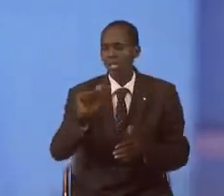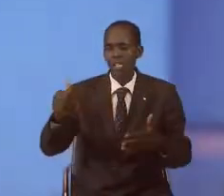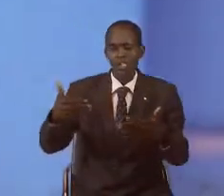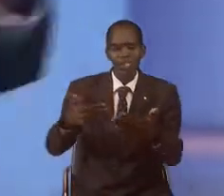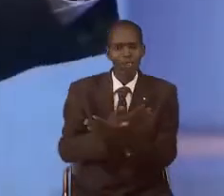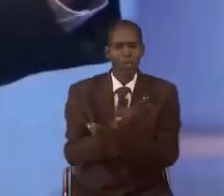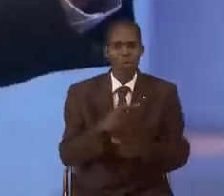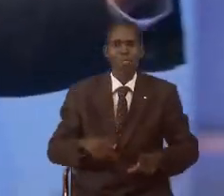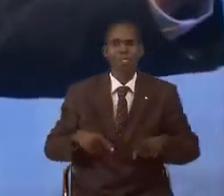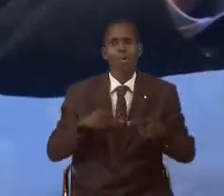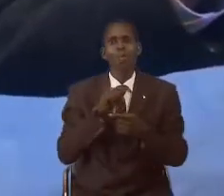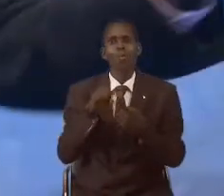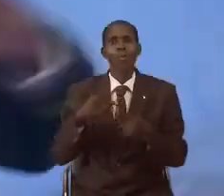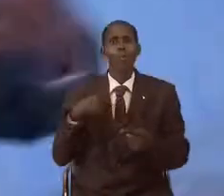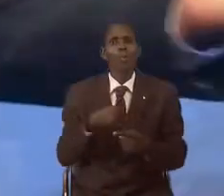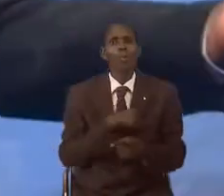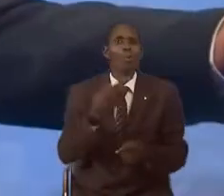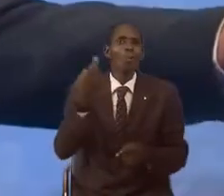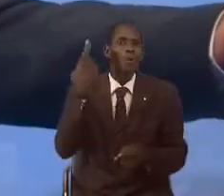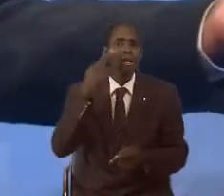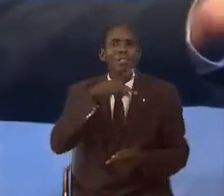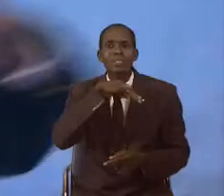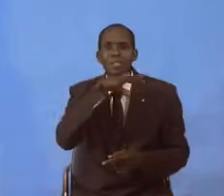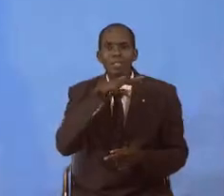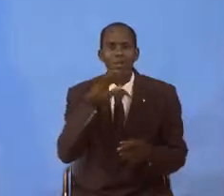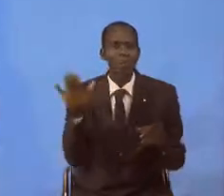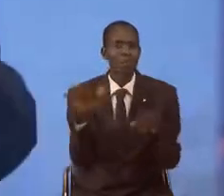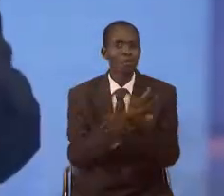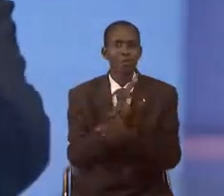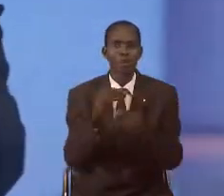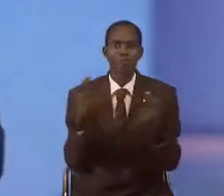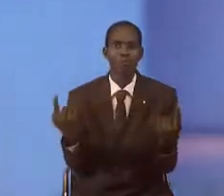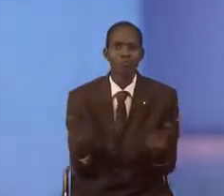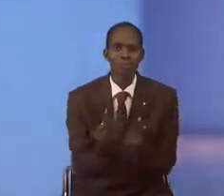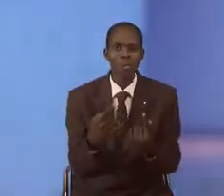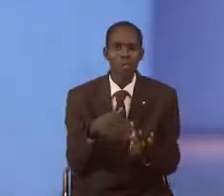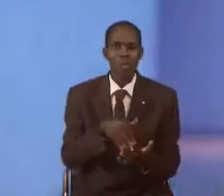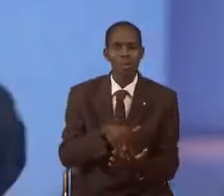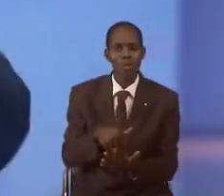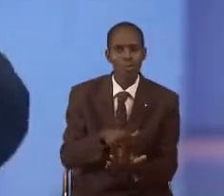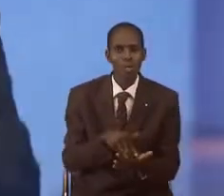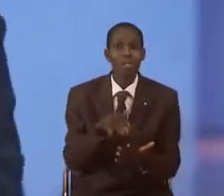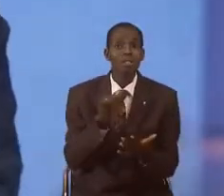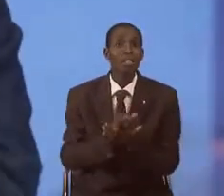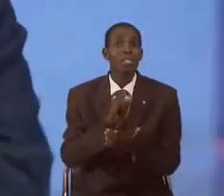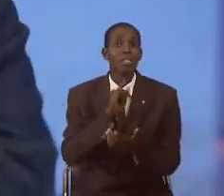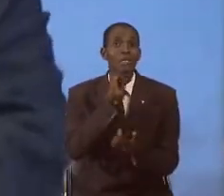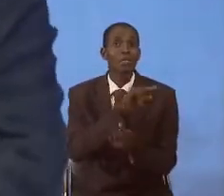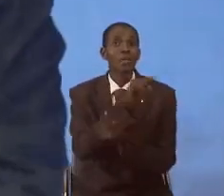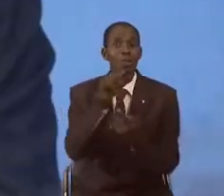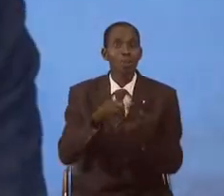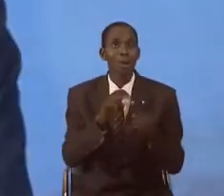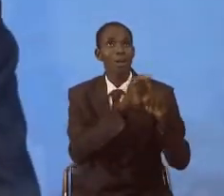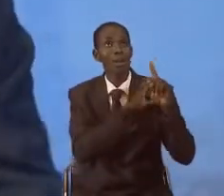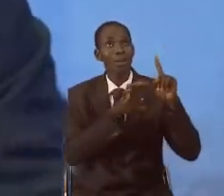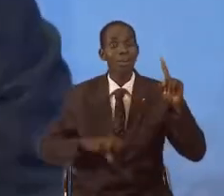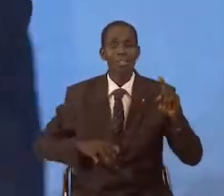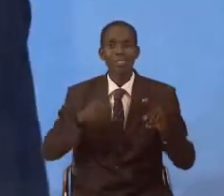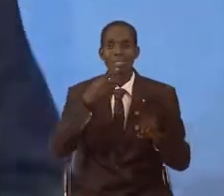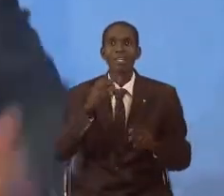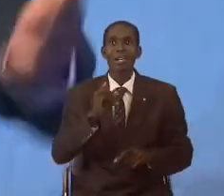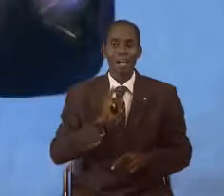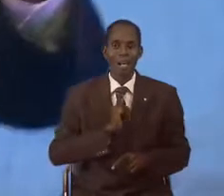energy, when we were yet without a new life, when we were dirty, when we were sinful, when we